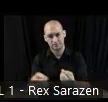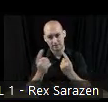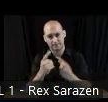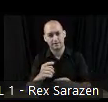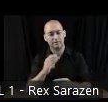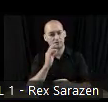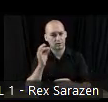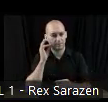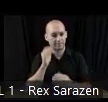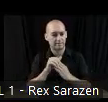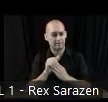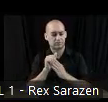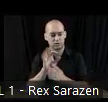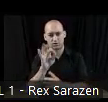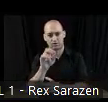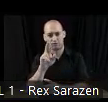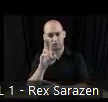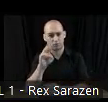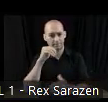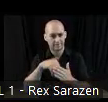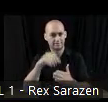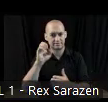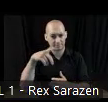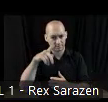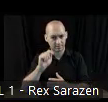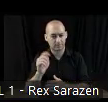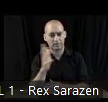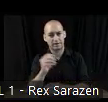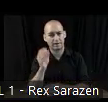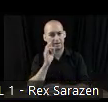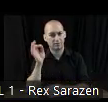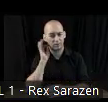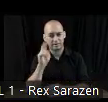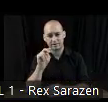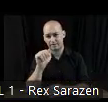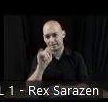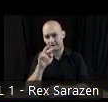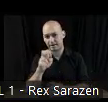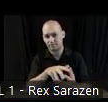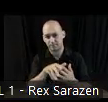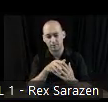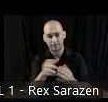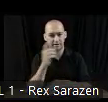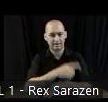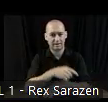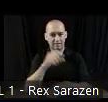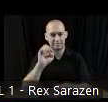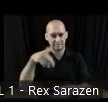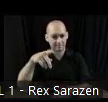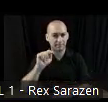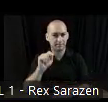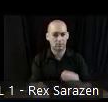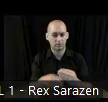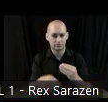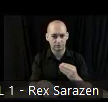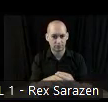Leaders Forum in September and the California Native American Day in September as well. And